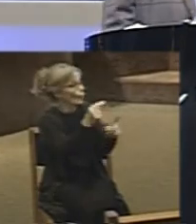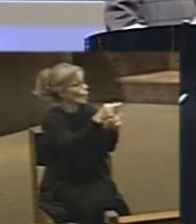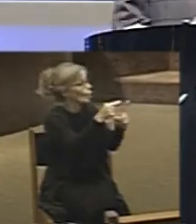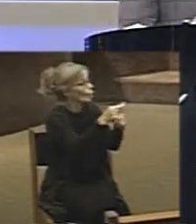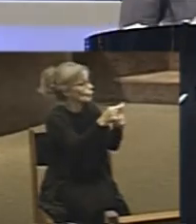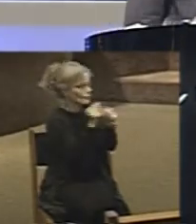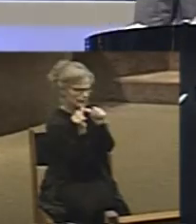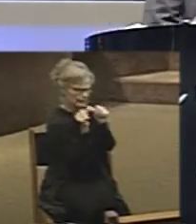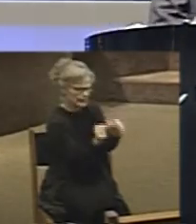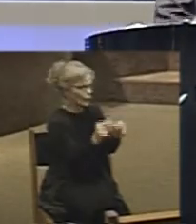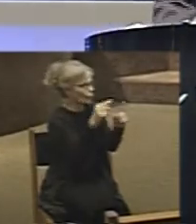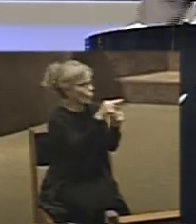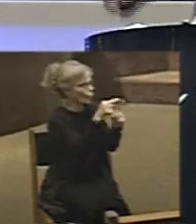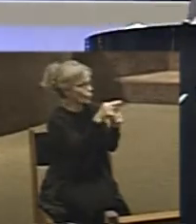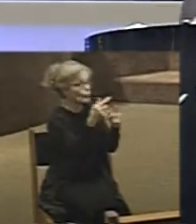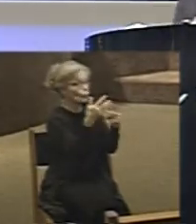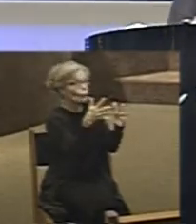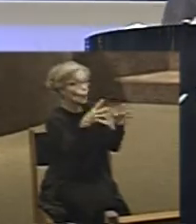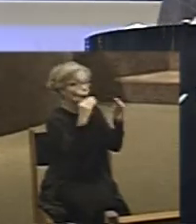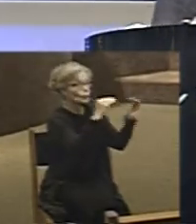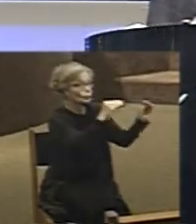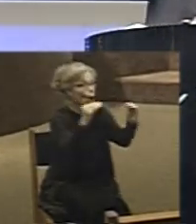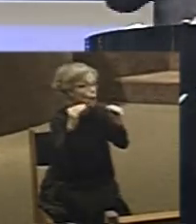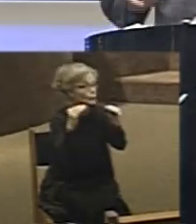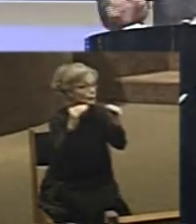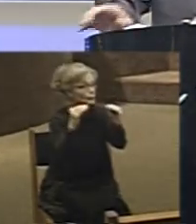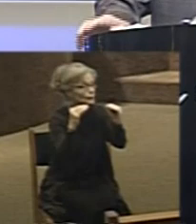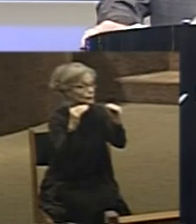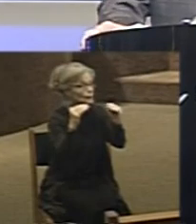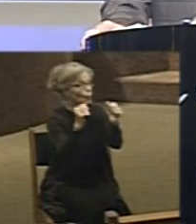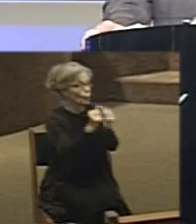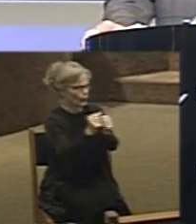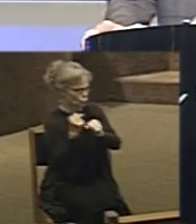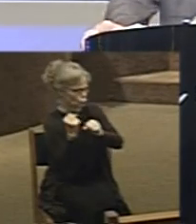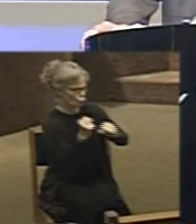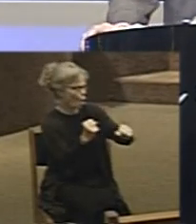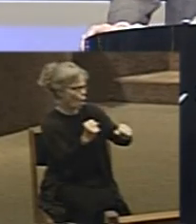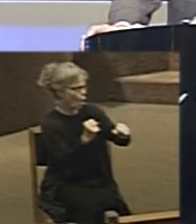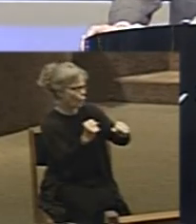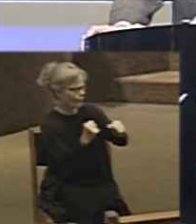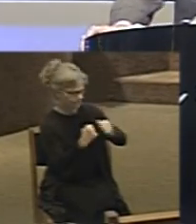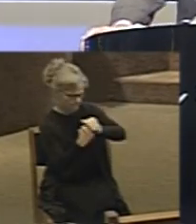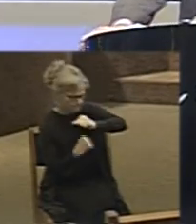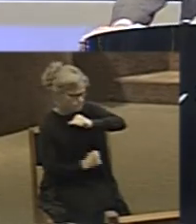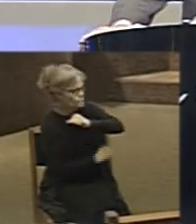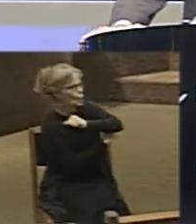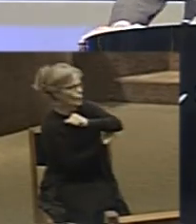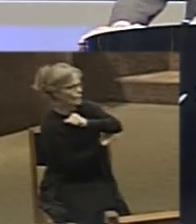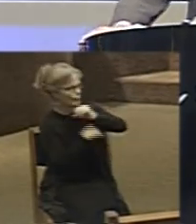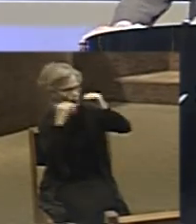taught, that you may be able to, by sound doctrine.